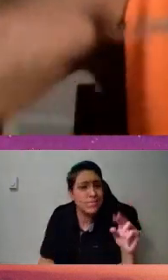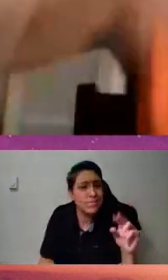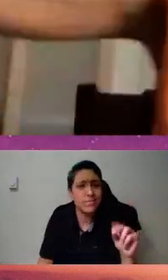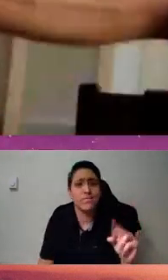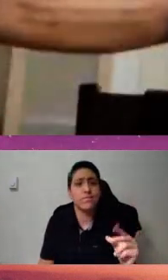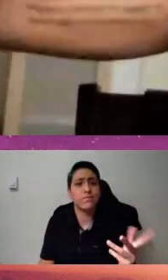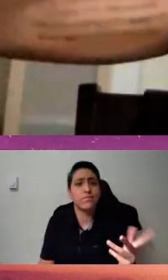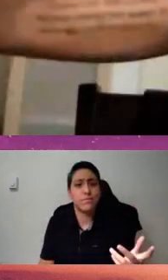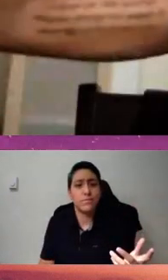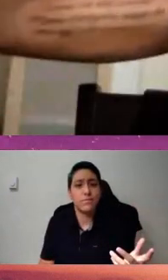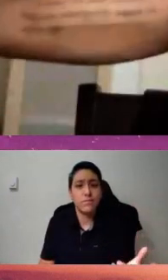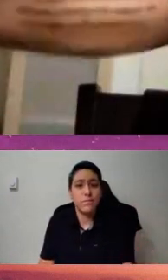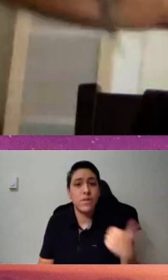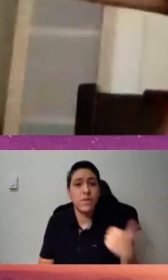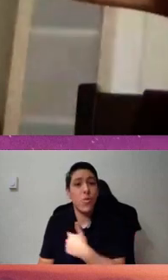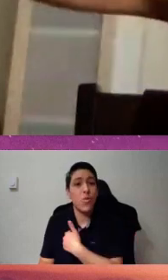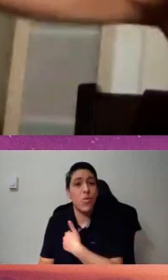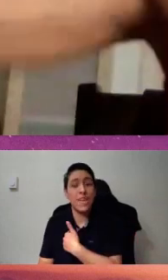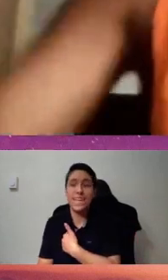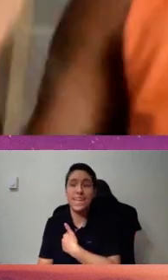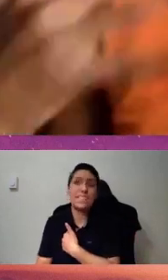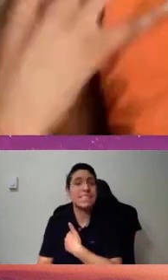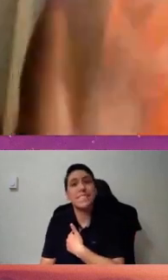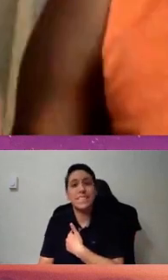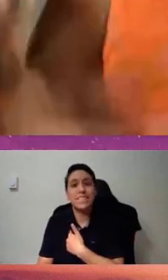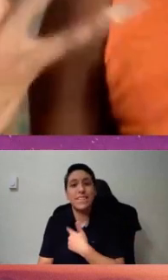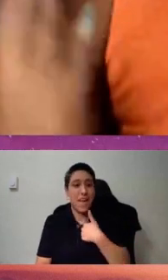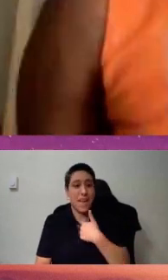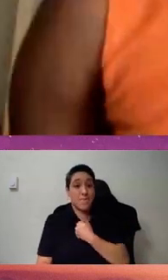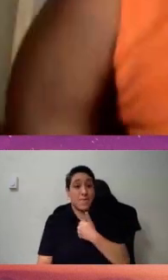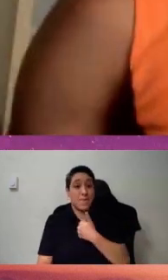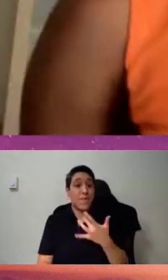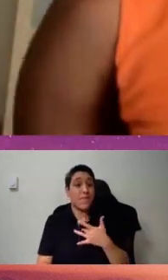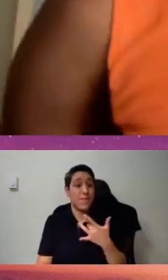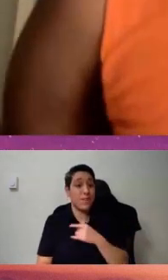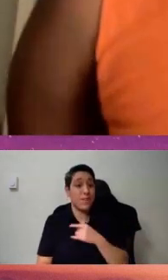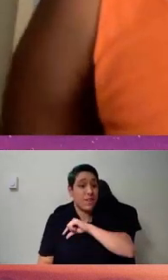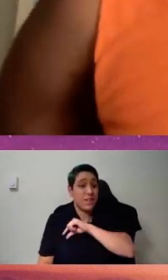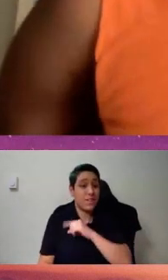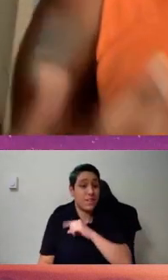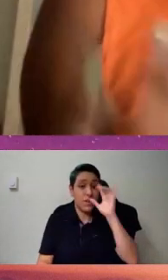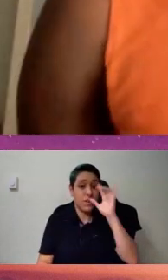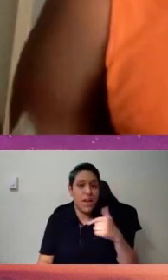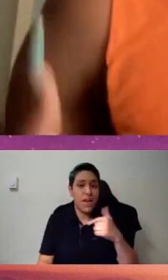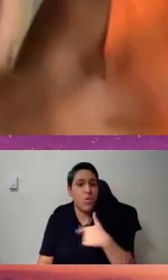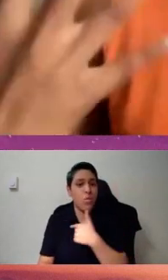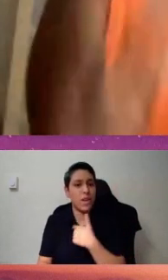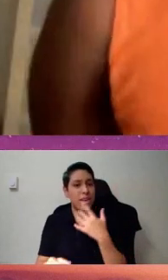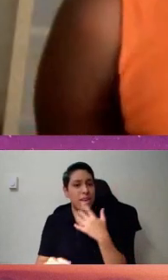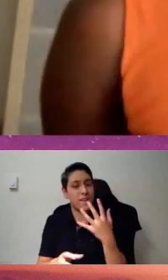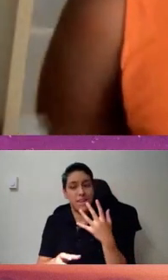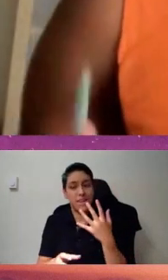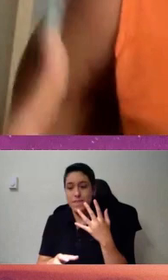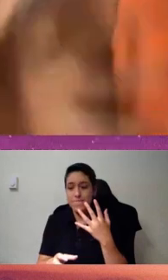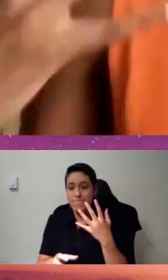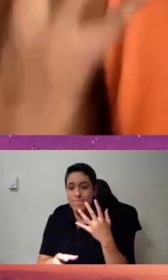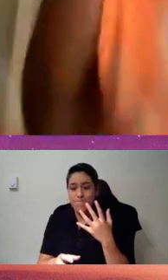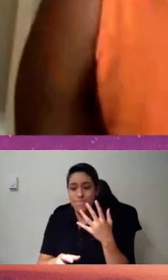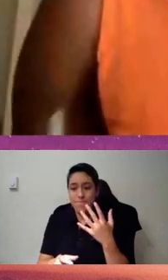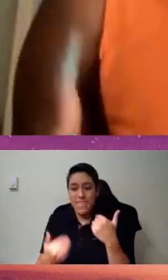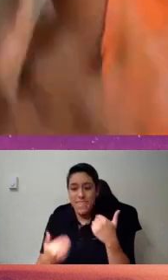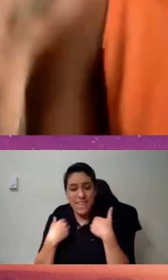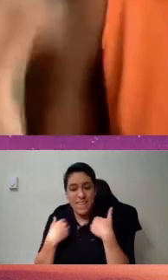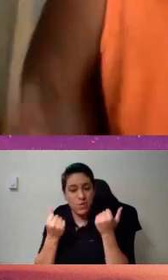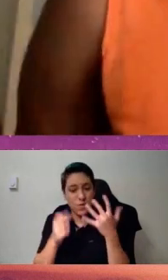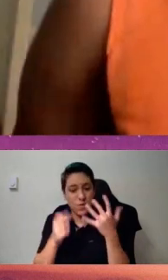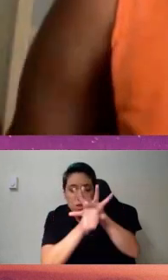know, we put so much, I'm guilty of it, so much worth on our labor, you know, and so much worth on what we're doing for people, and so much